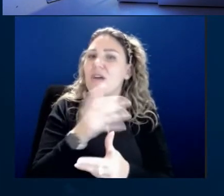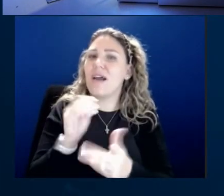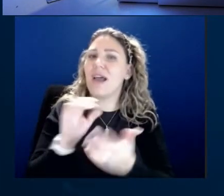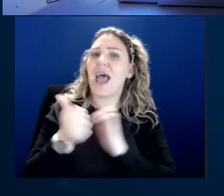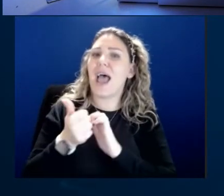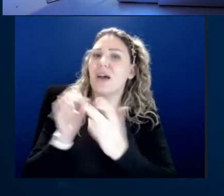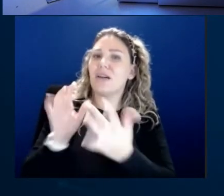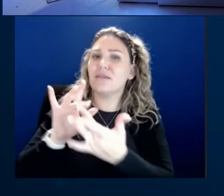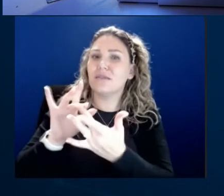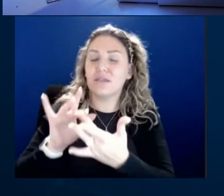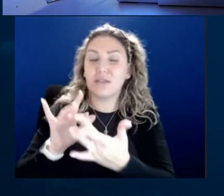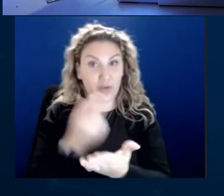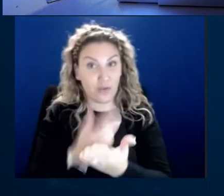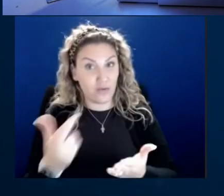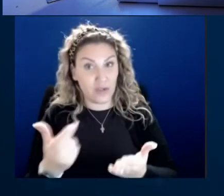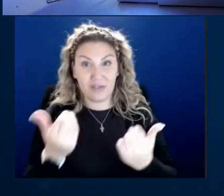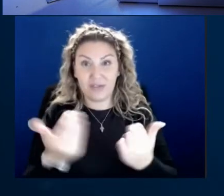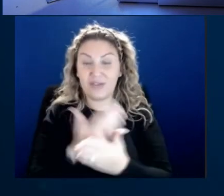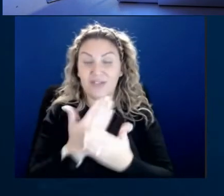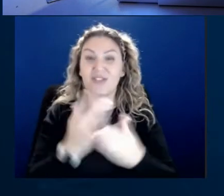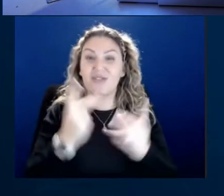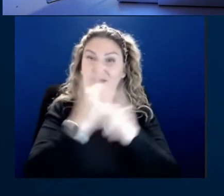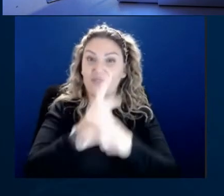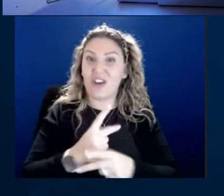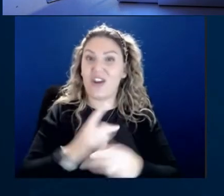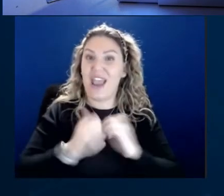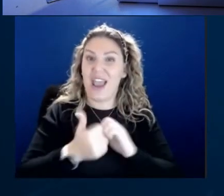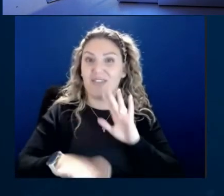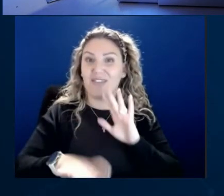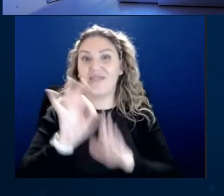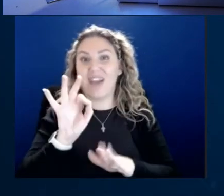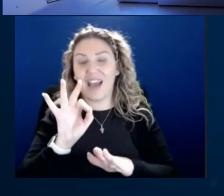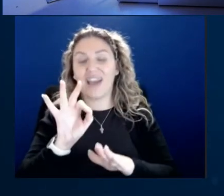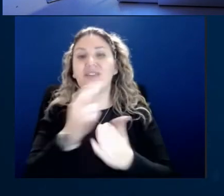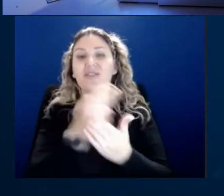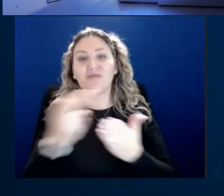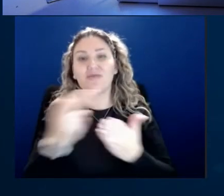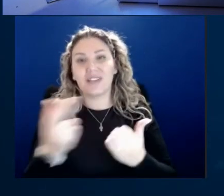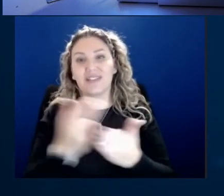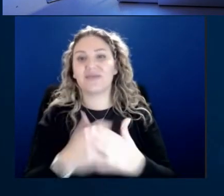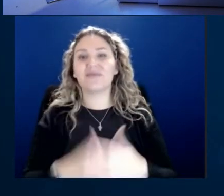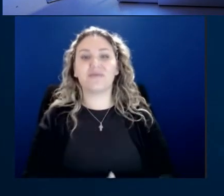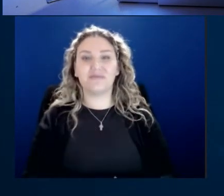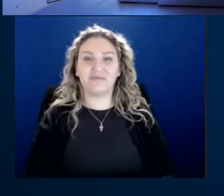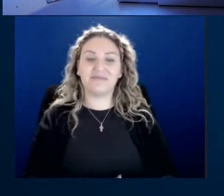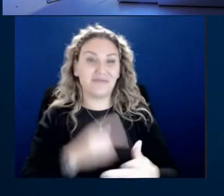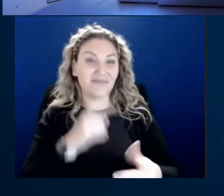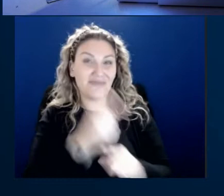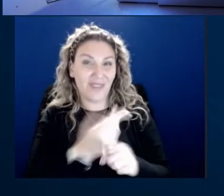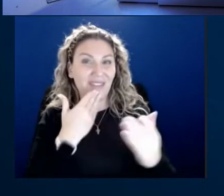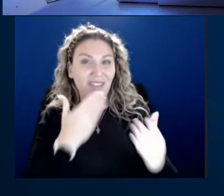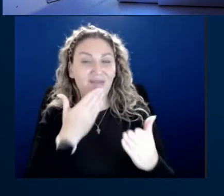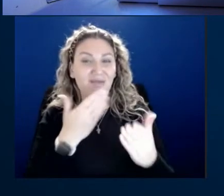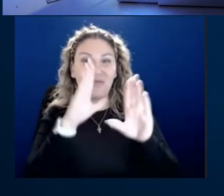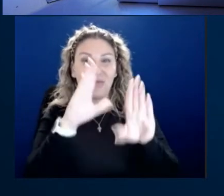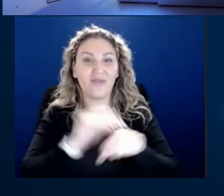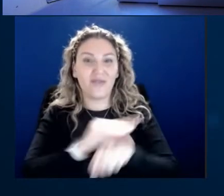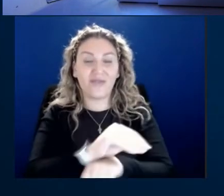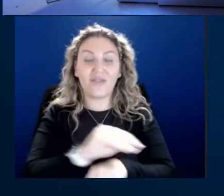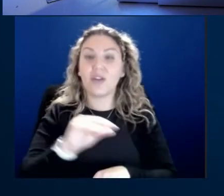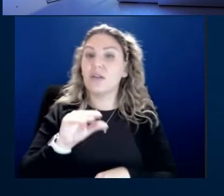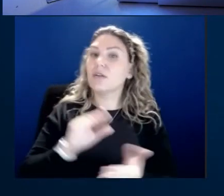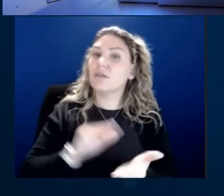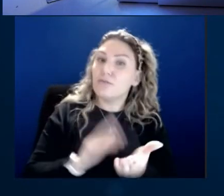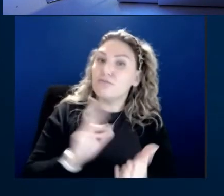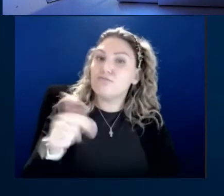so now we've got to figure out how do we find those resources now how that do we people are coming to the that? table. Right. Thank you. Great advice. Dr. Johnson, what haven't I asked you? What should we